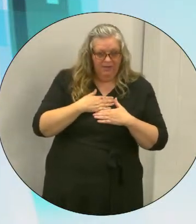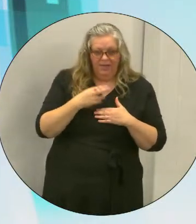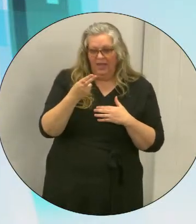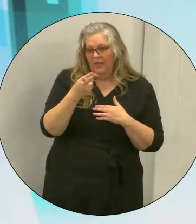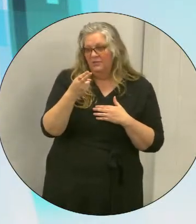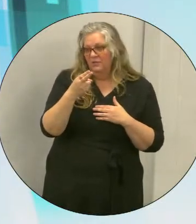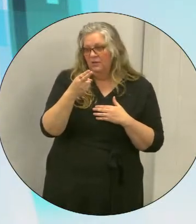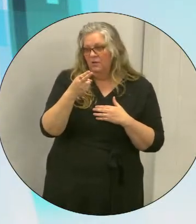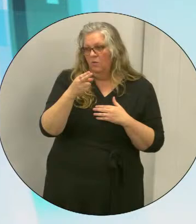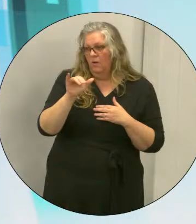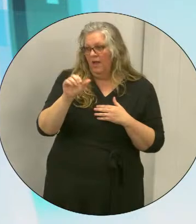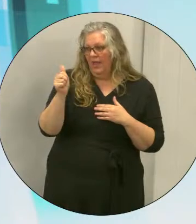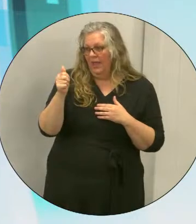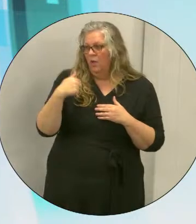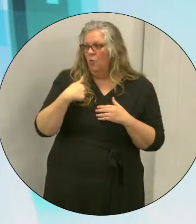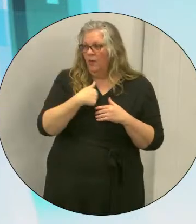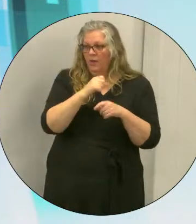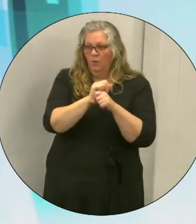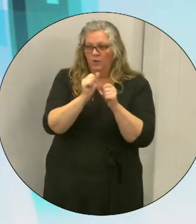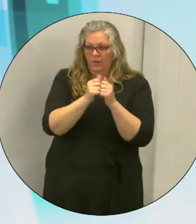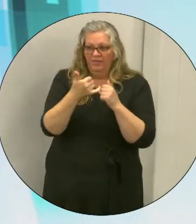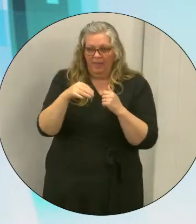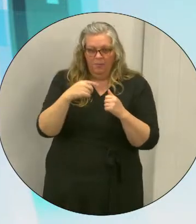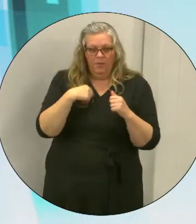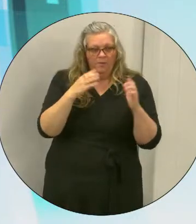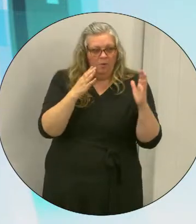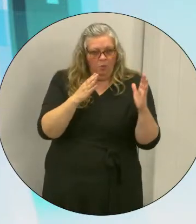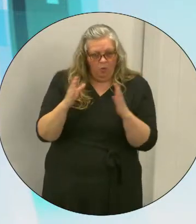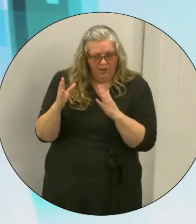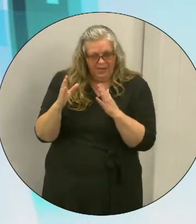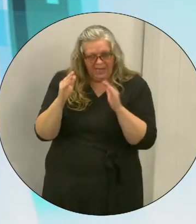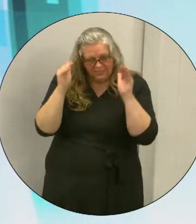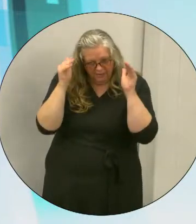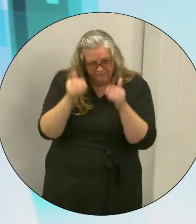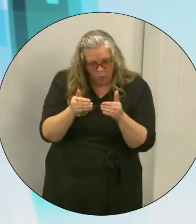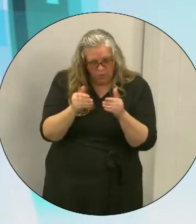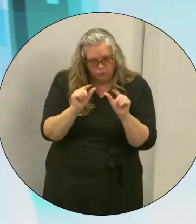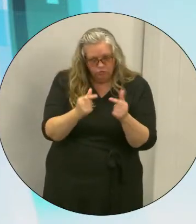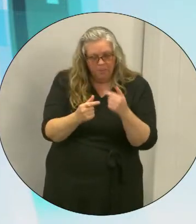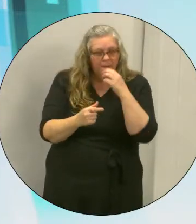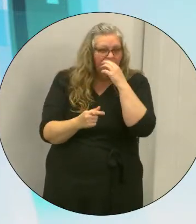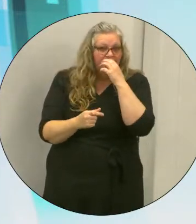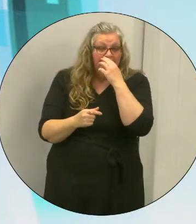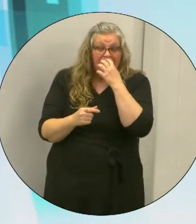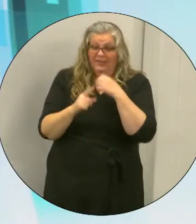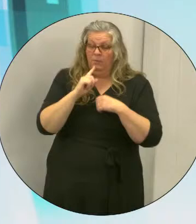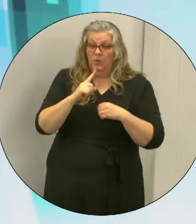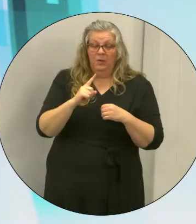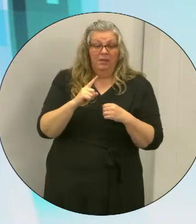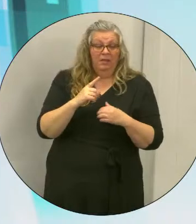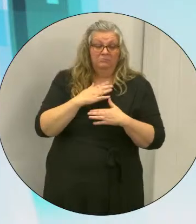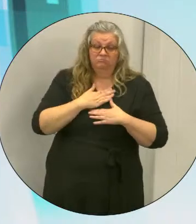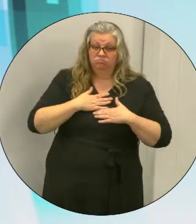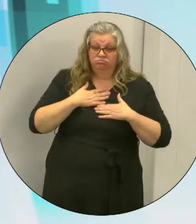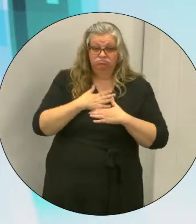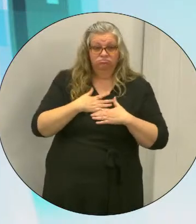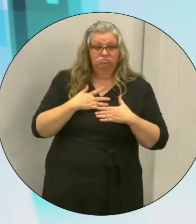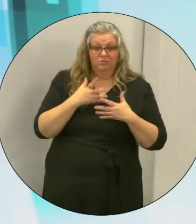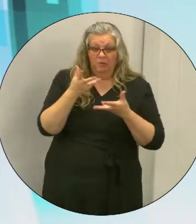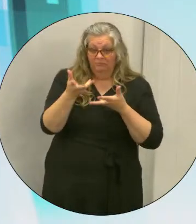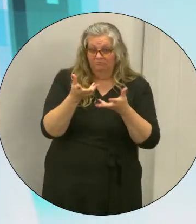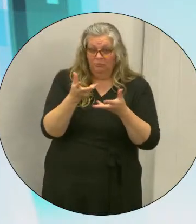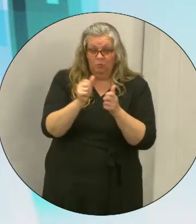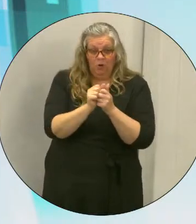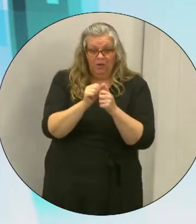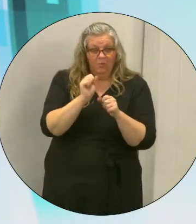opportunity to actually work with them when we were organizing our focus group, and they were such a pleasure and have continued to be